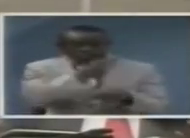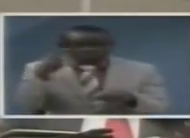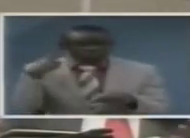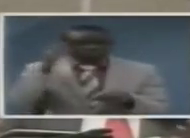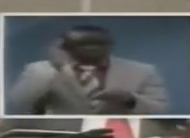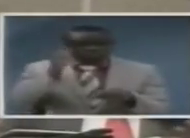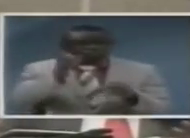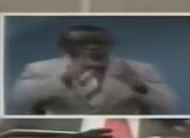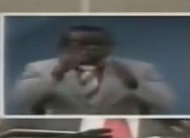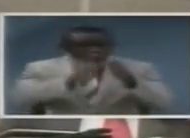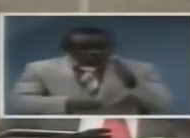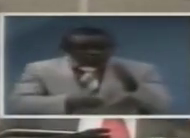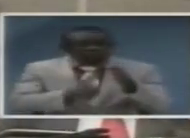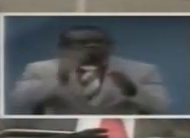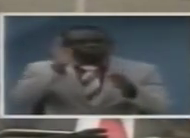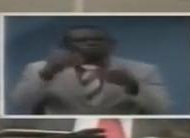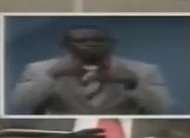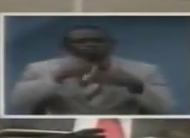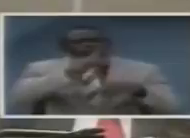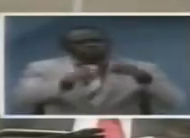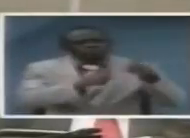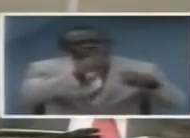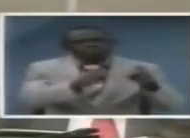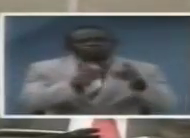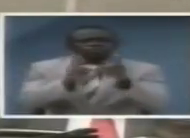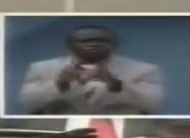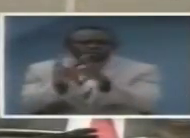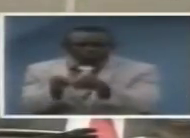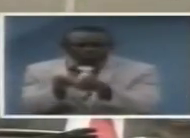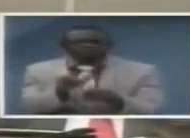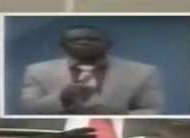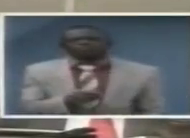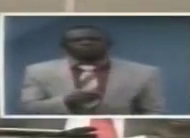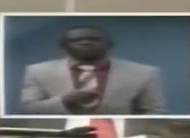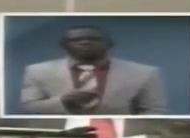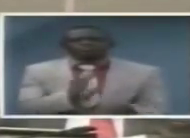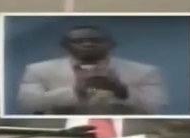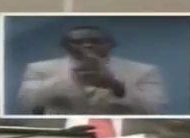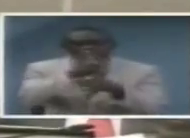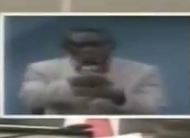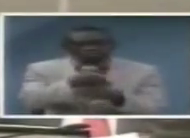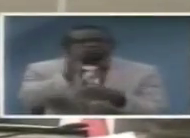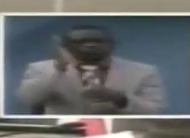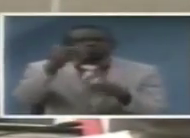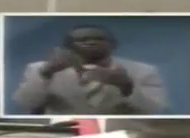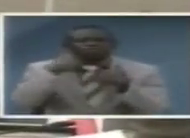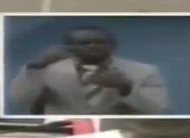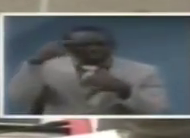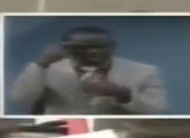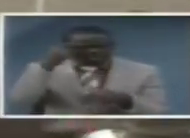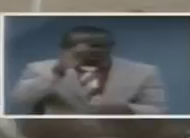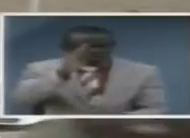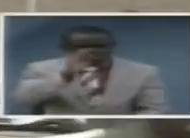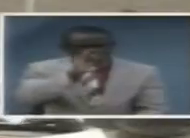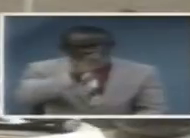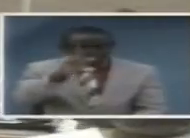will begin with questions for oral answer, if there will be any. This will be followed by presentation of government bills,